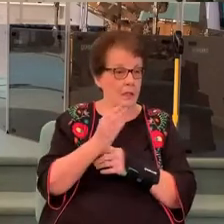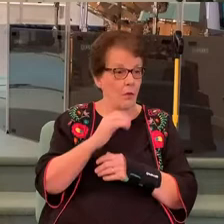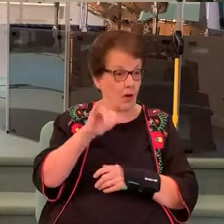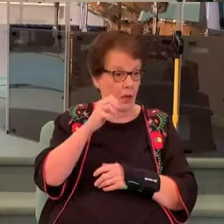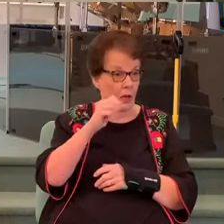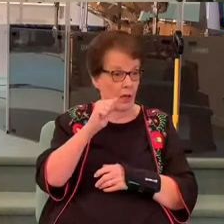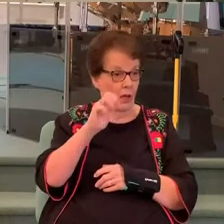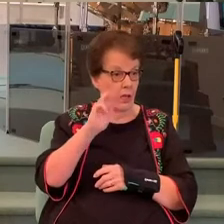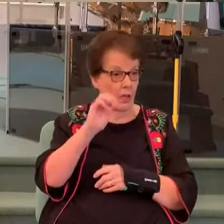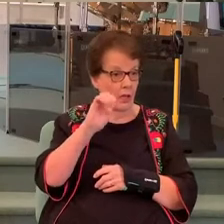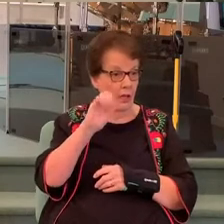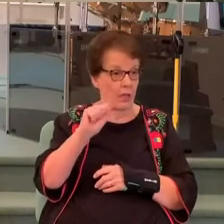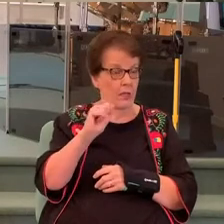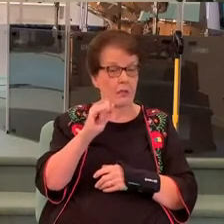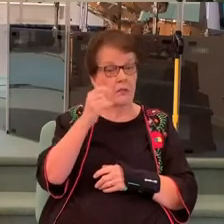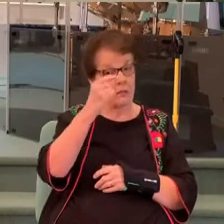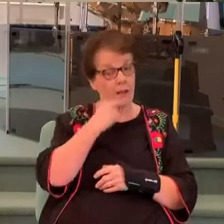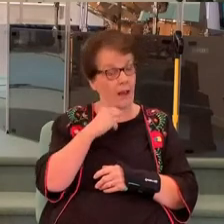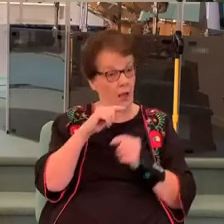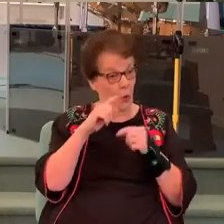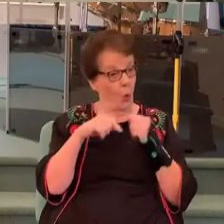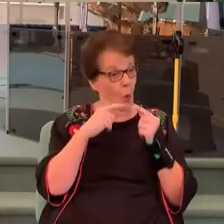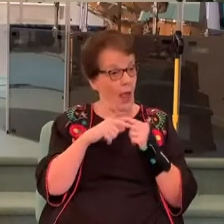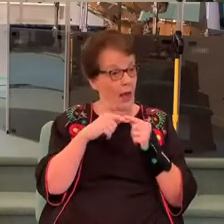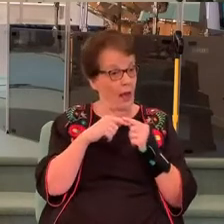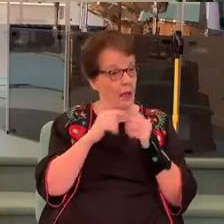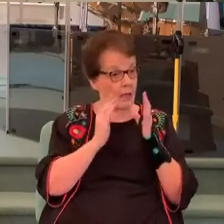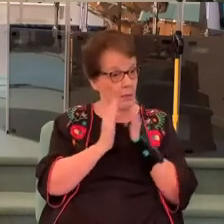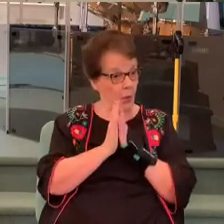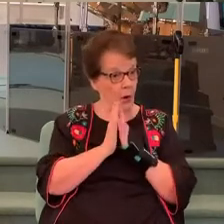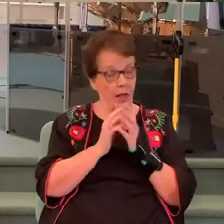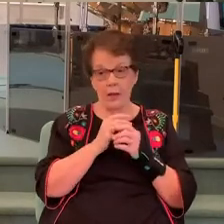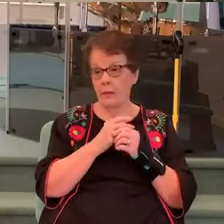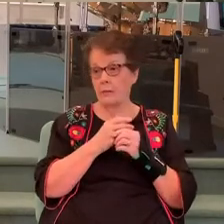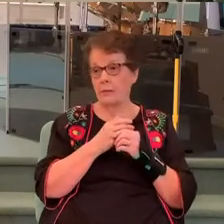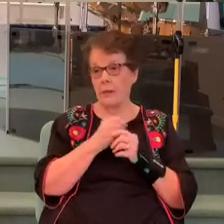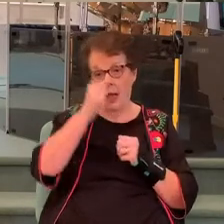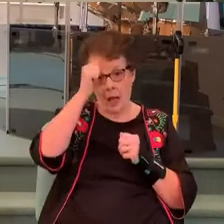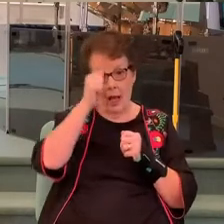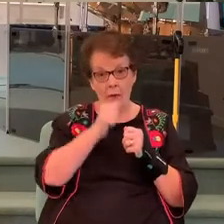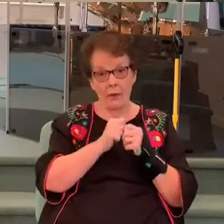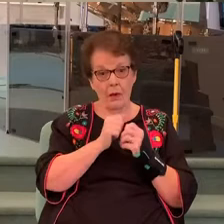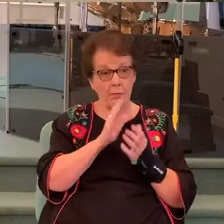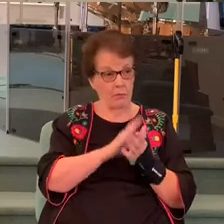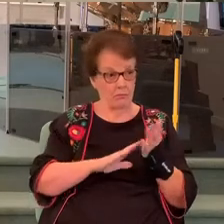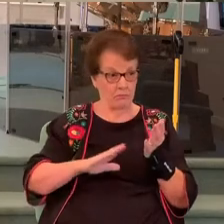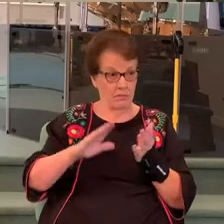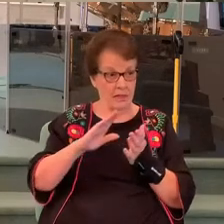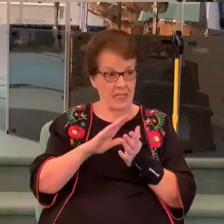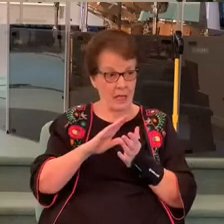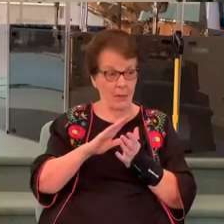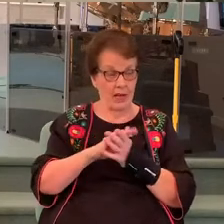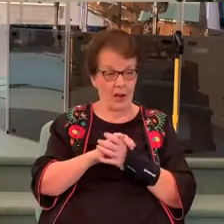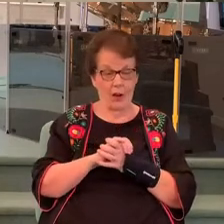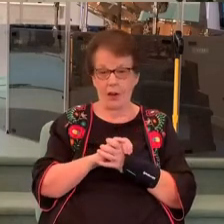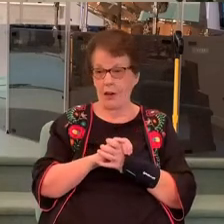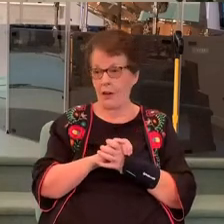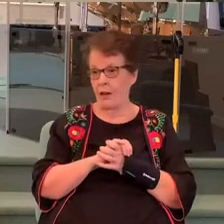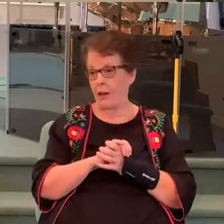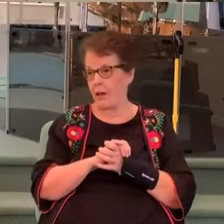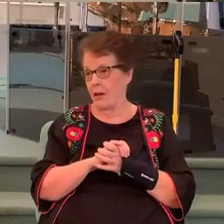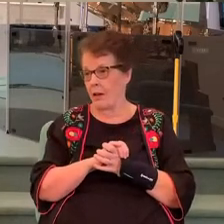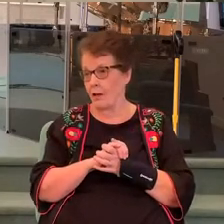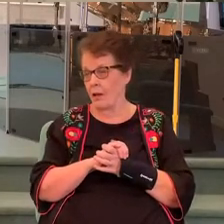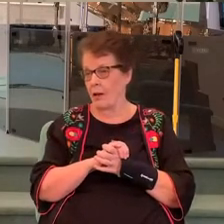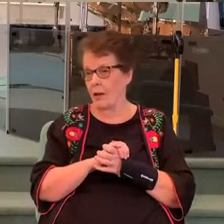us when we should pray. When we should pray. I remember in seminary, the seminarian's prayer was, Lord, bring to my